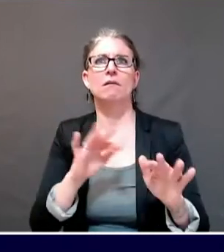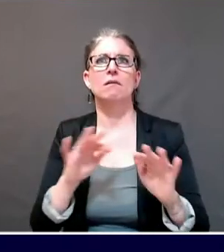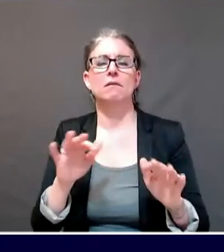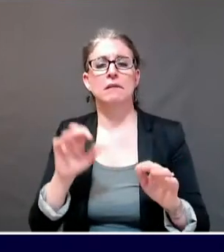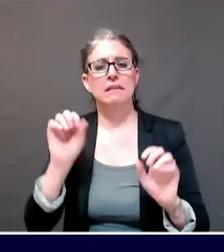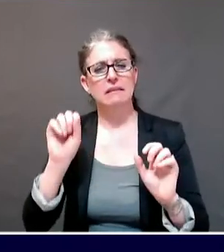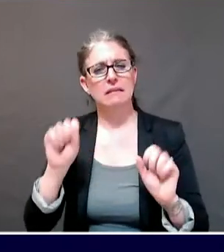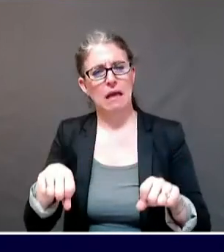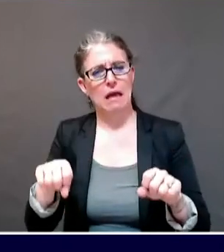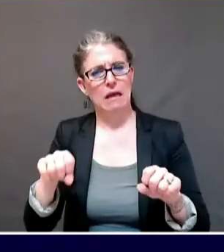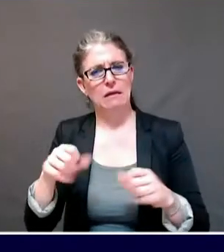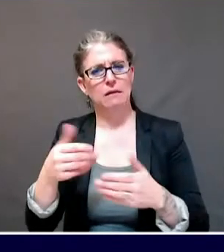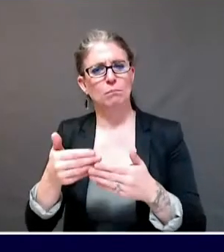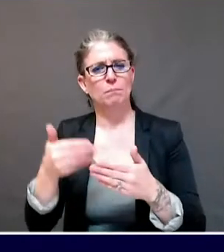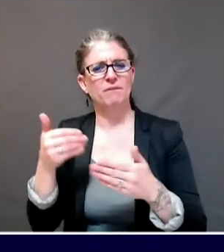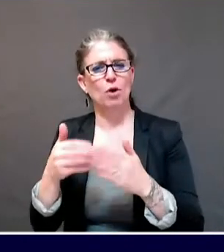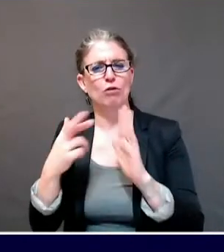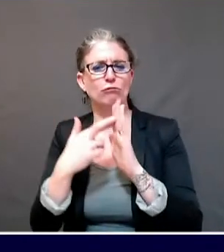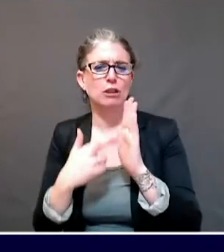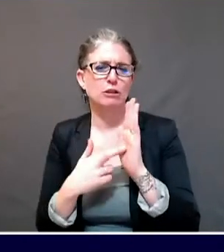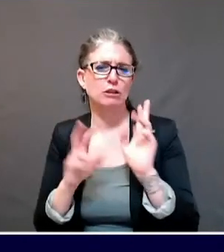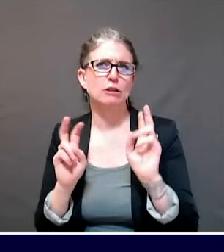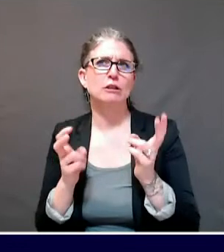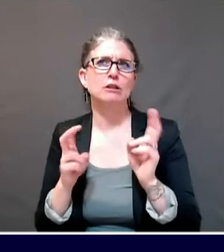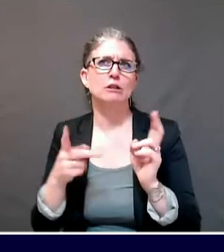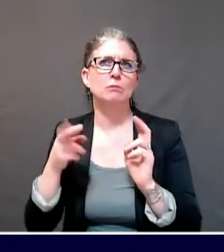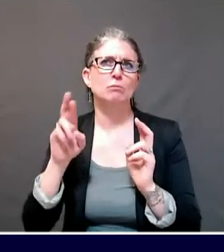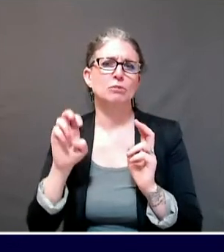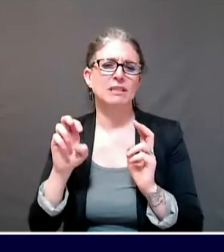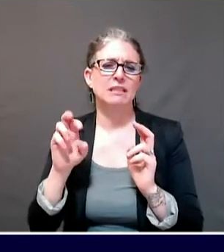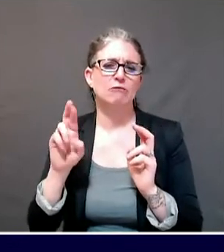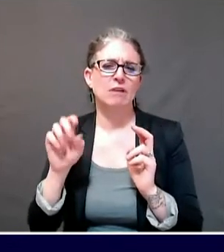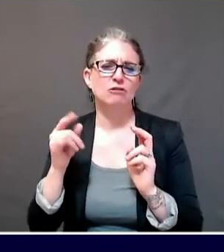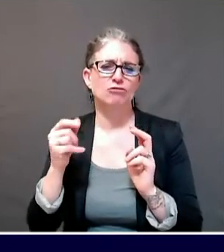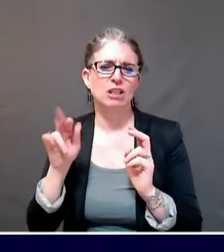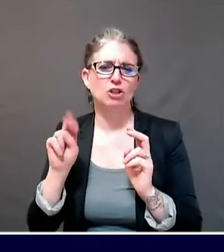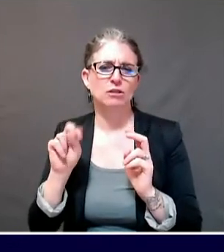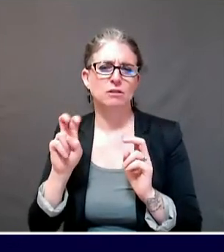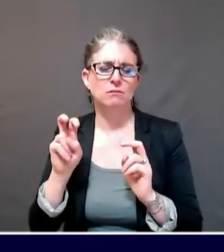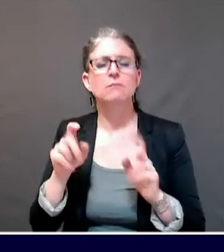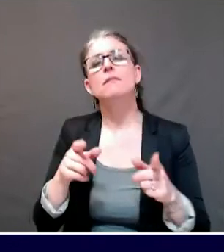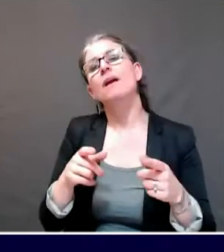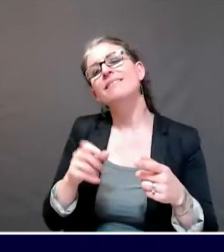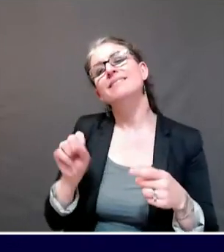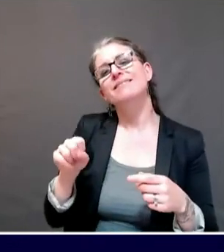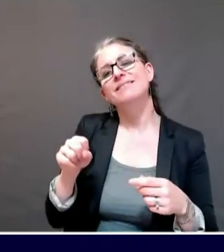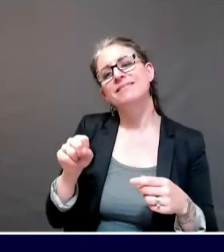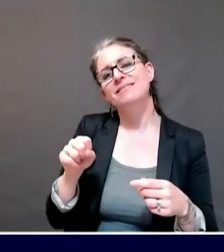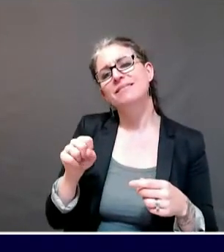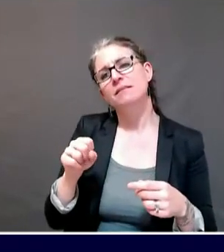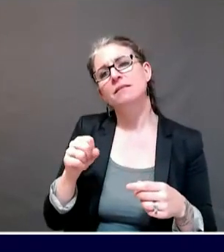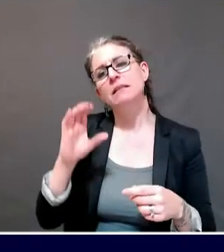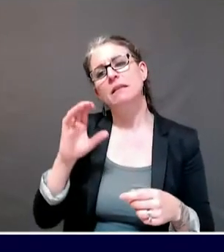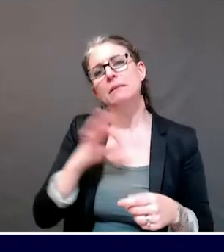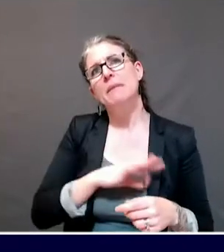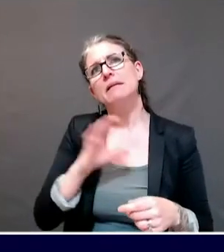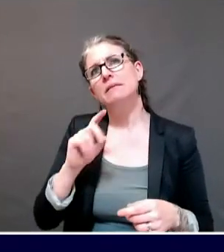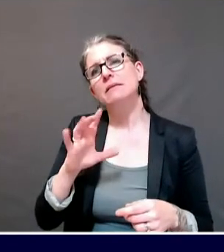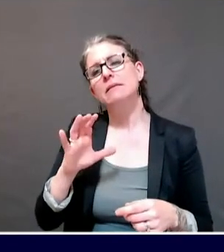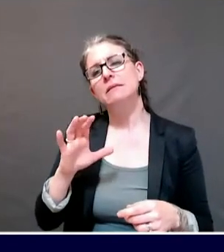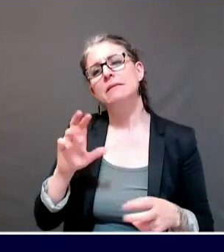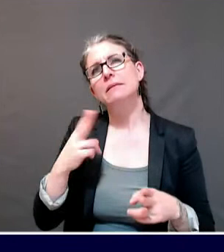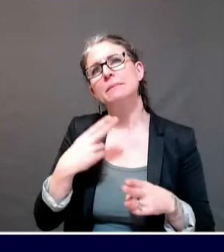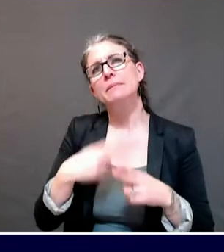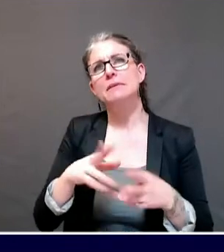is considering? 100%. So, Steve, I mentioned a moment ago at least 5 channels that we